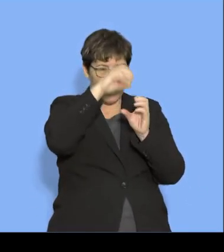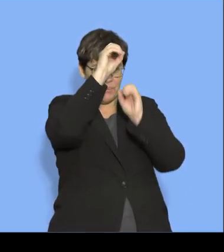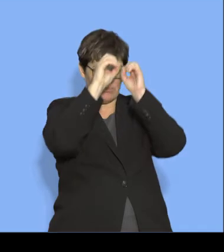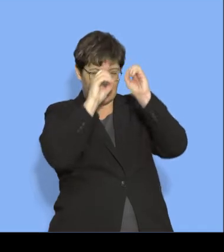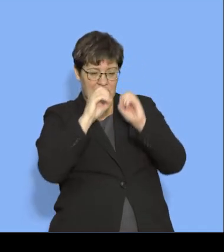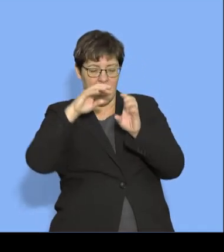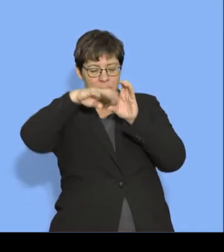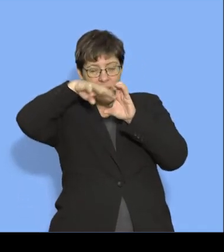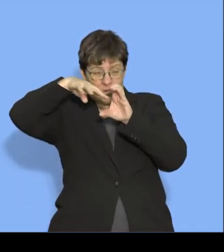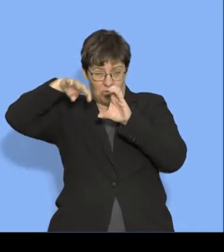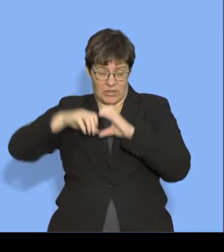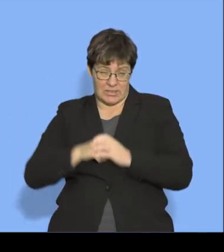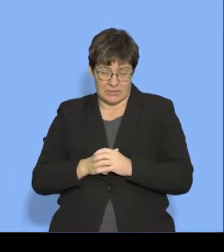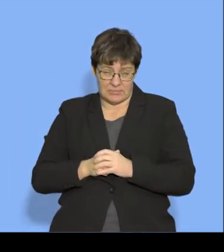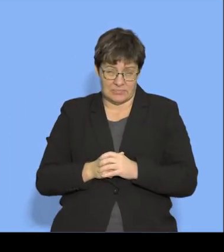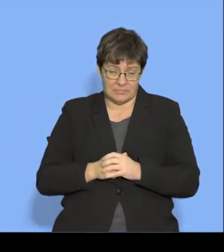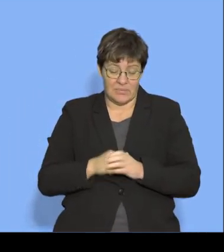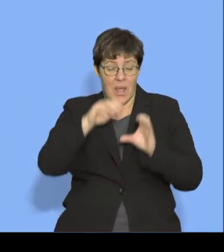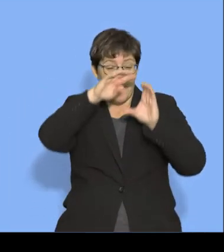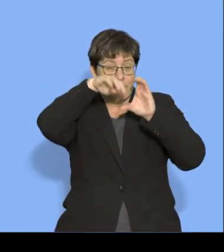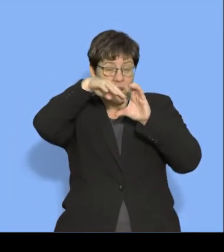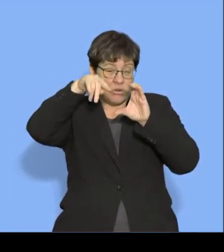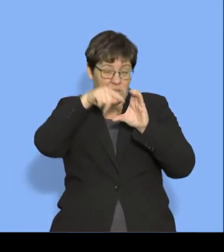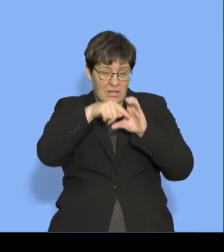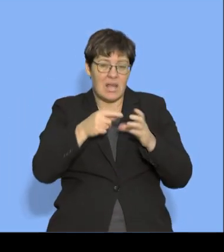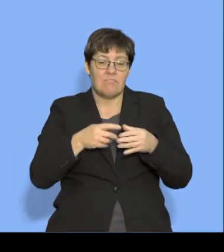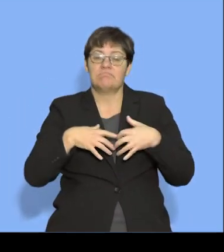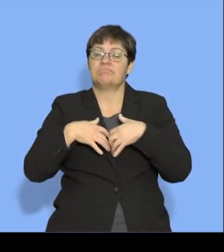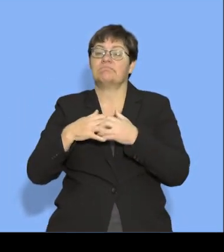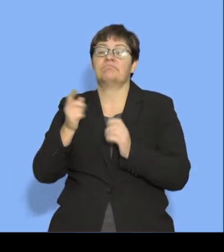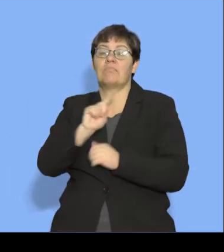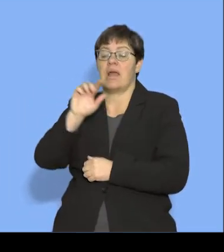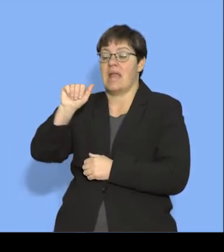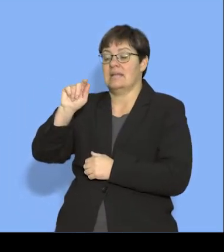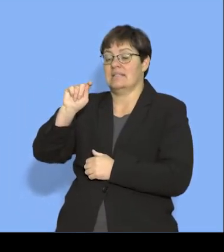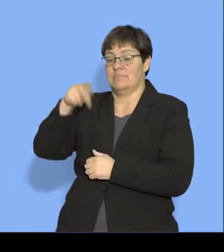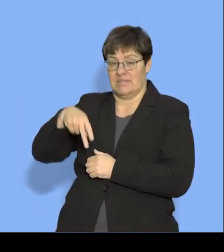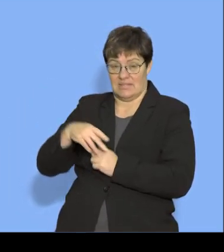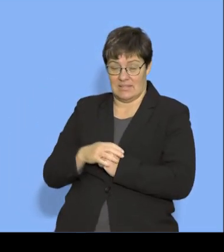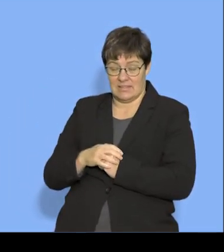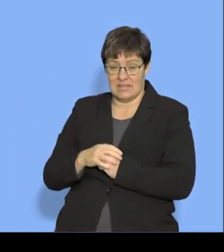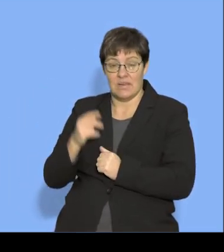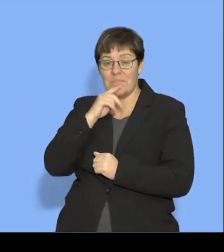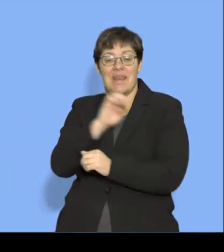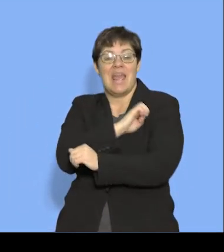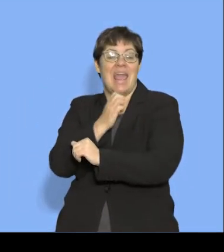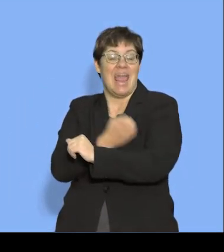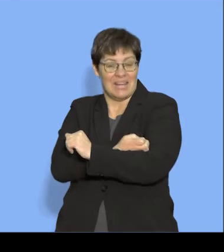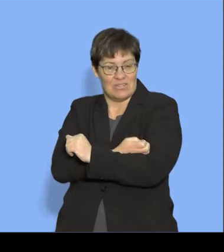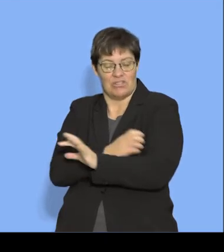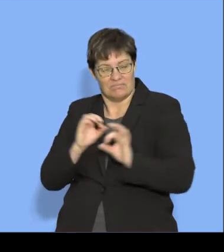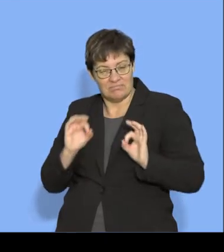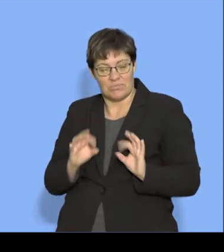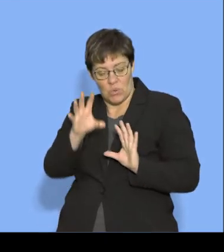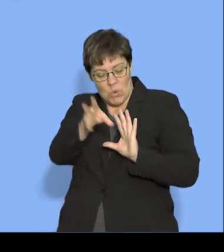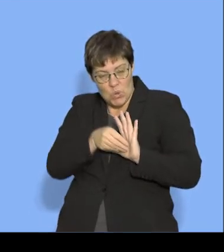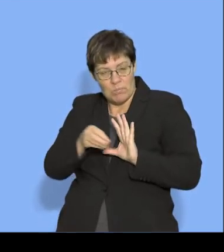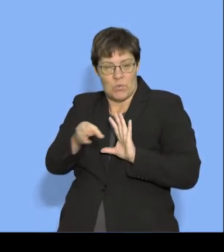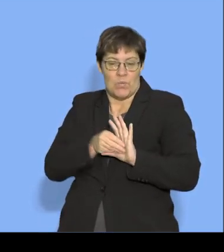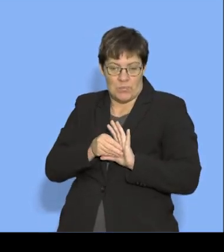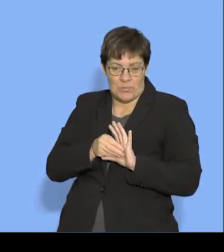many mitochondria. And the mitochondria are important in producing ATP. And that ATP allows for energy, for